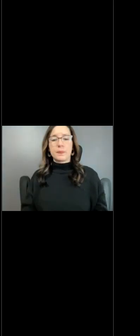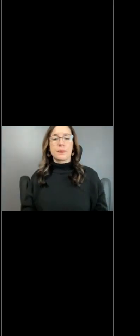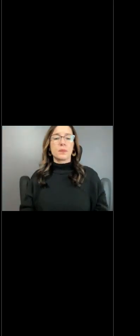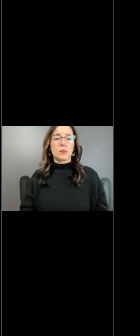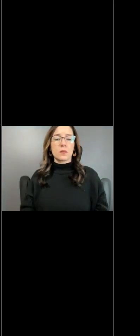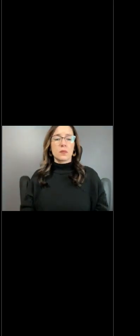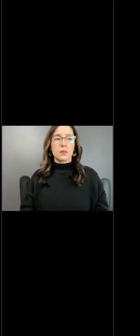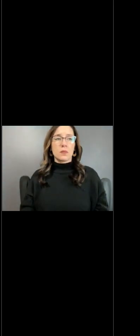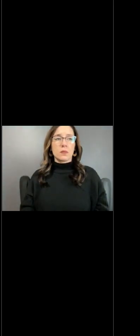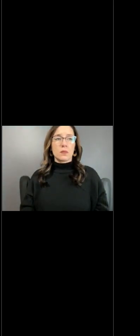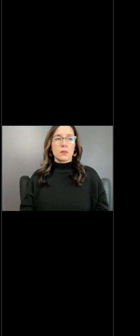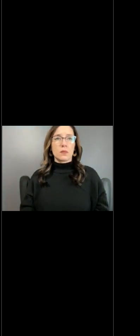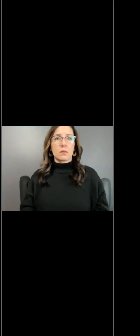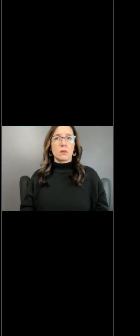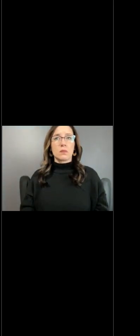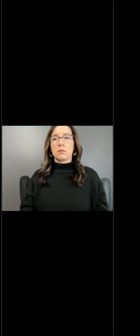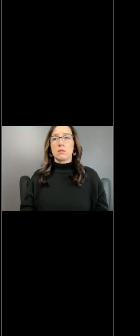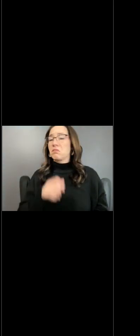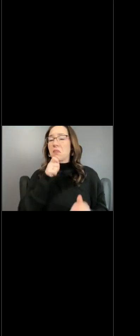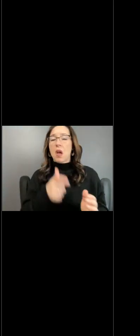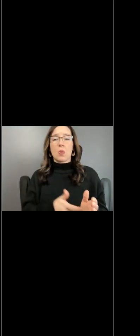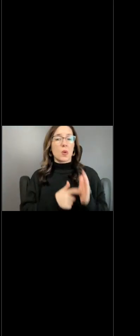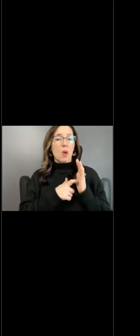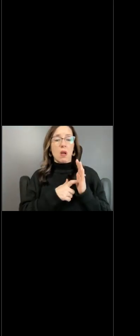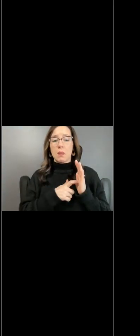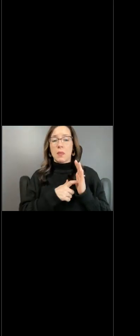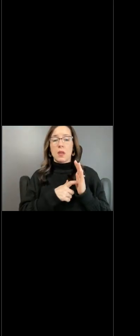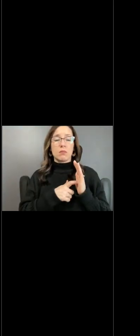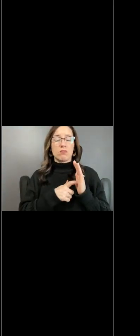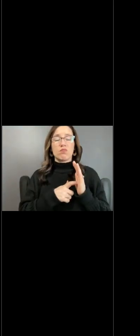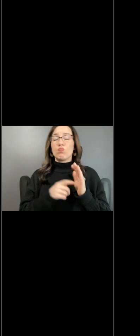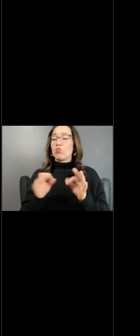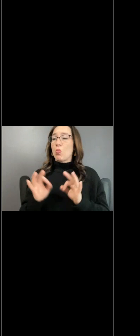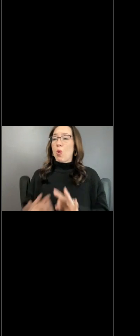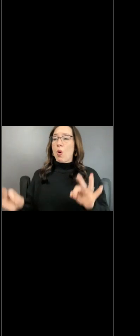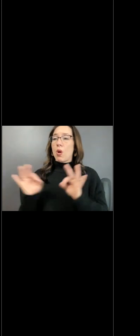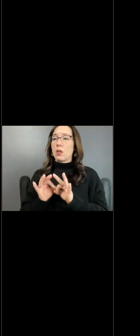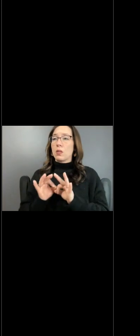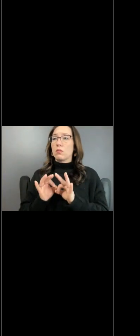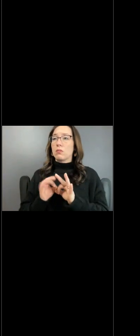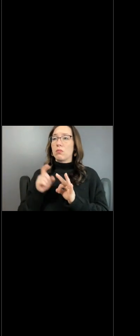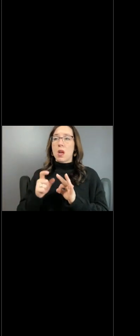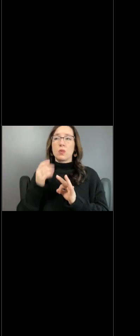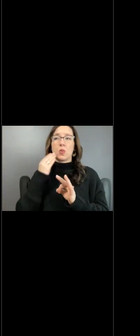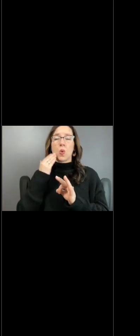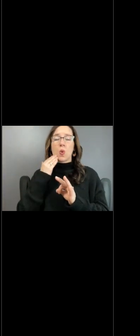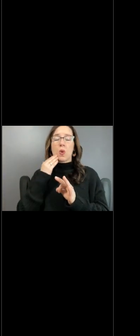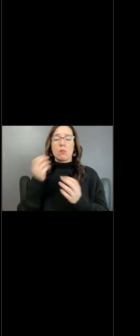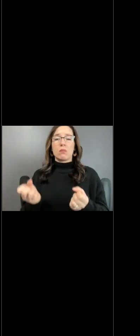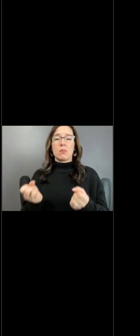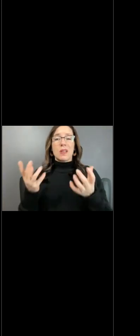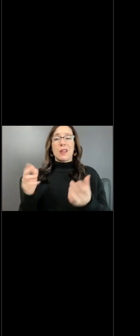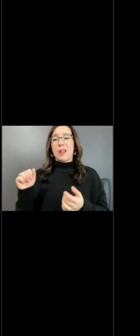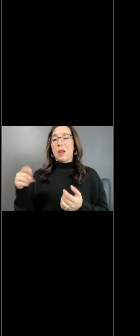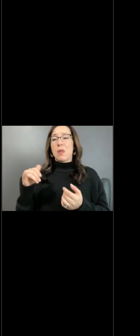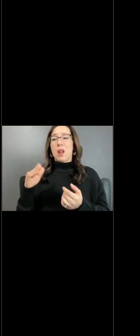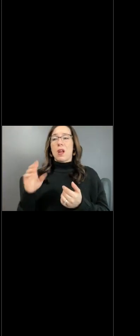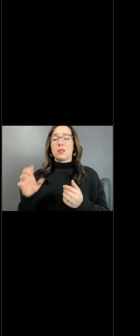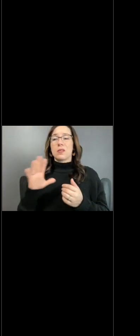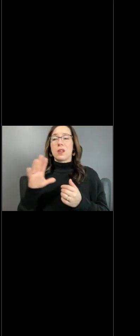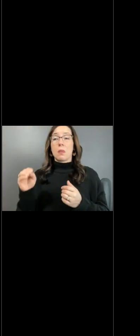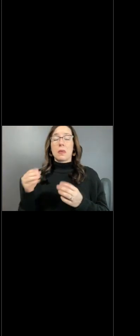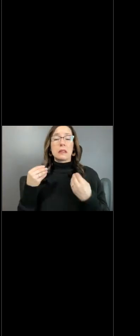Though not a requirement, it is important to note that many appliance companies sell